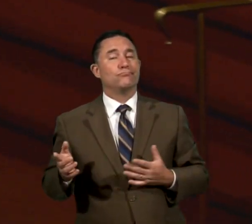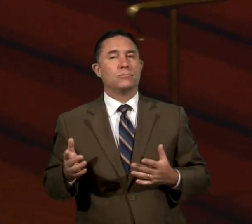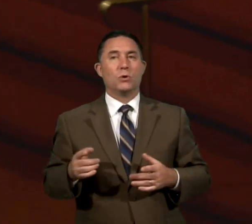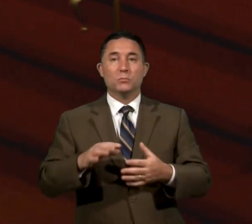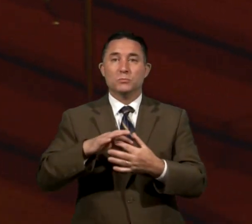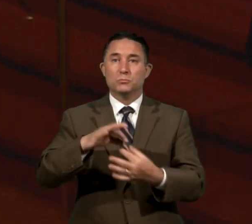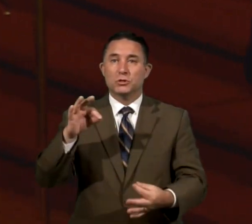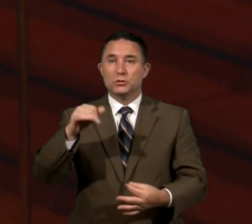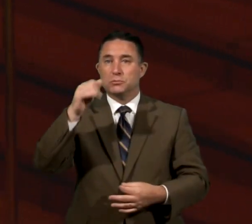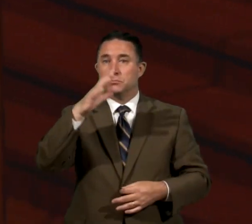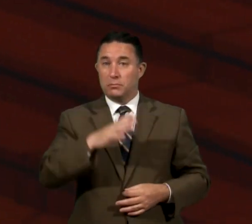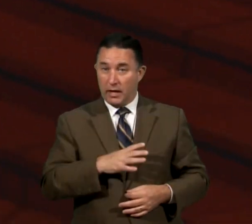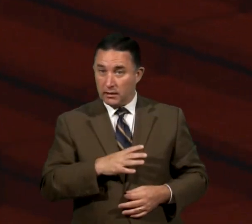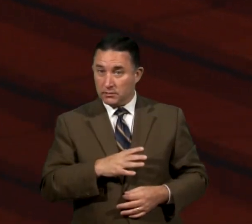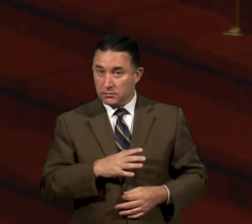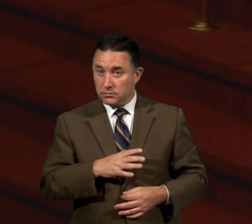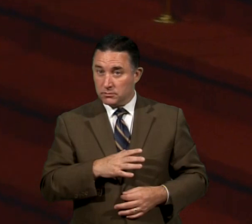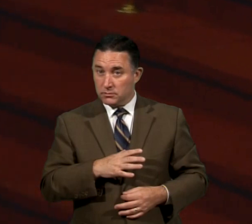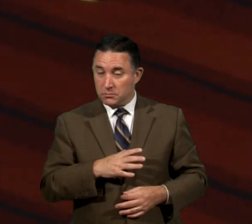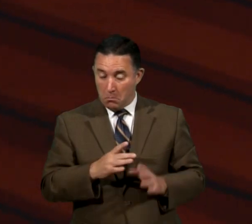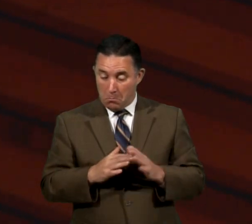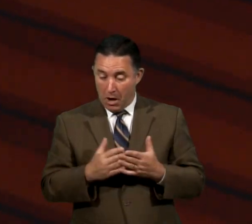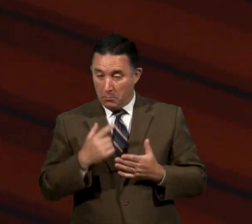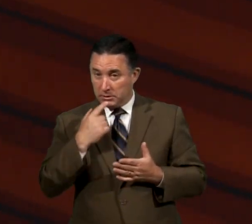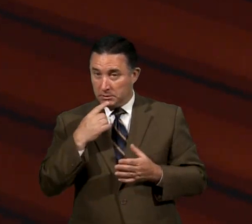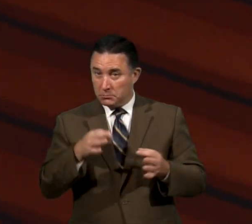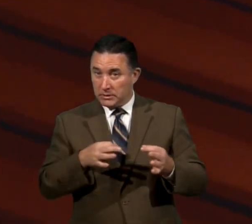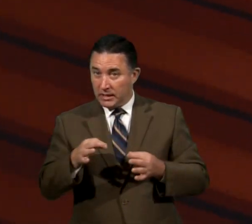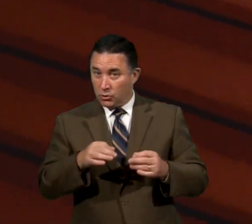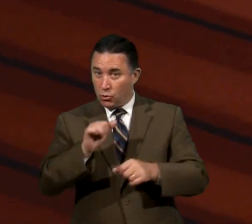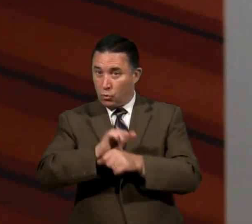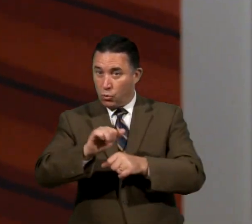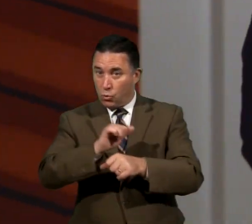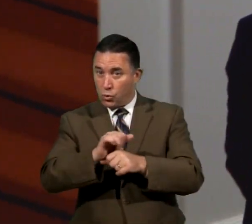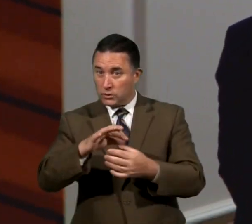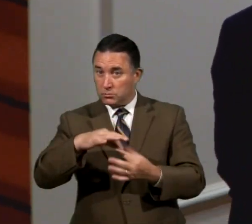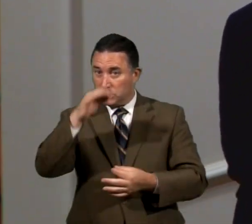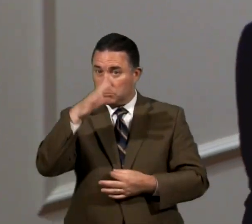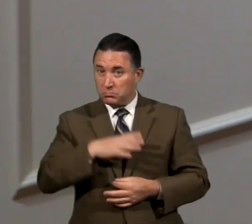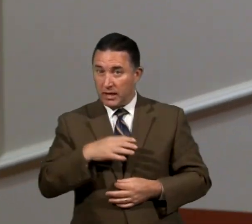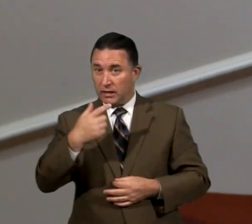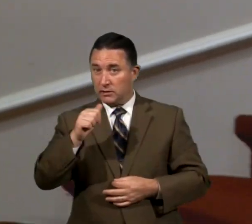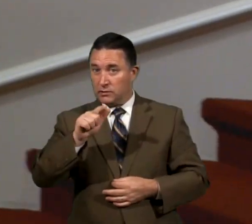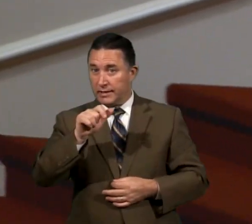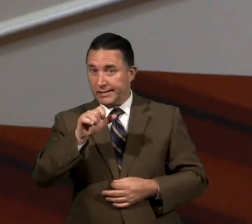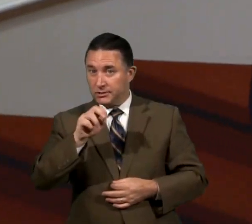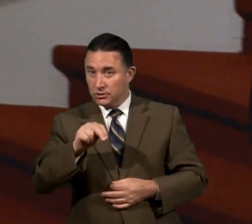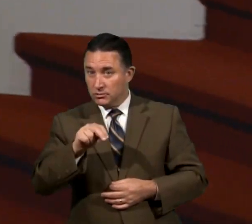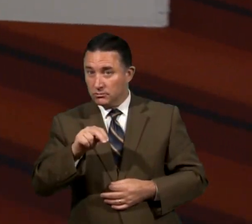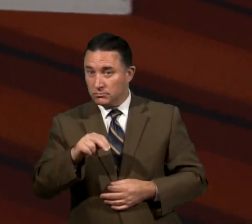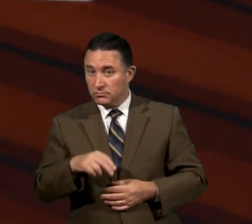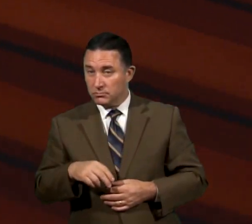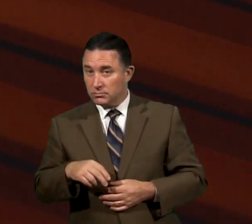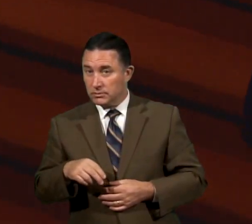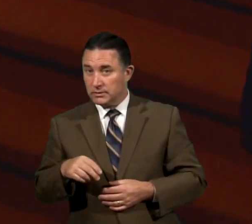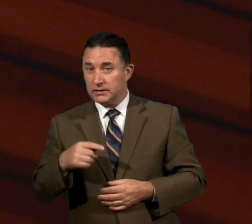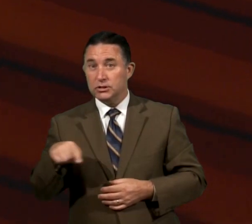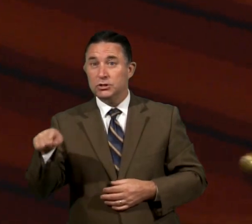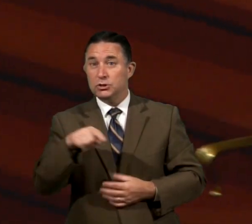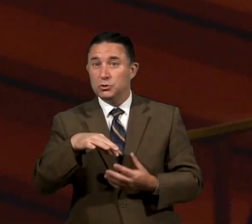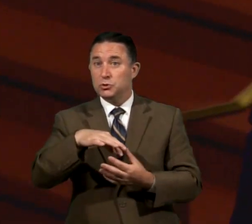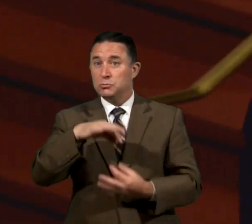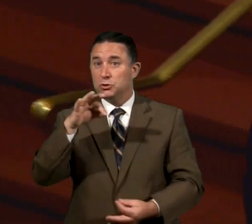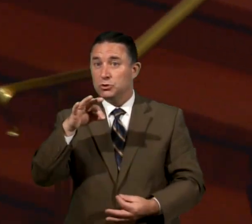the spiritual man, the Bible says, the work of the spiritual man in Galatians says, ye which